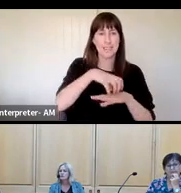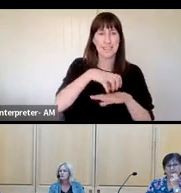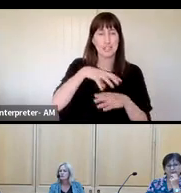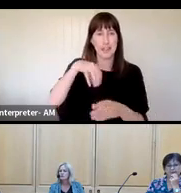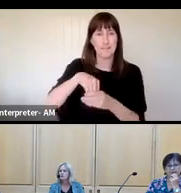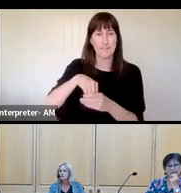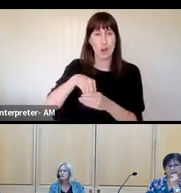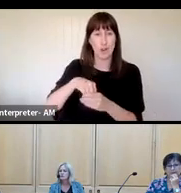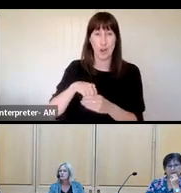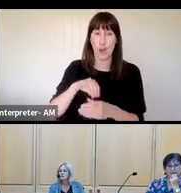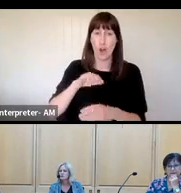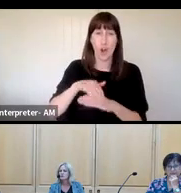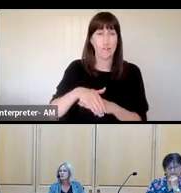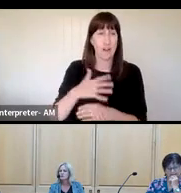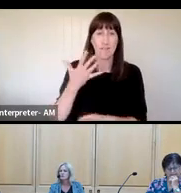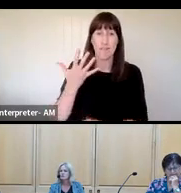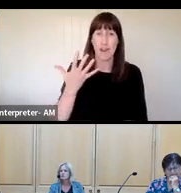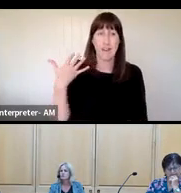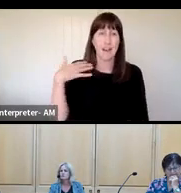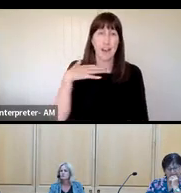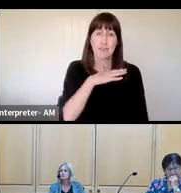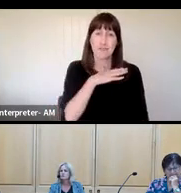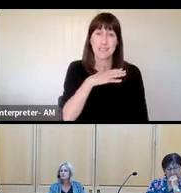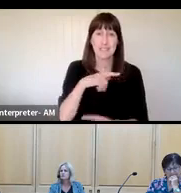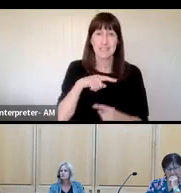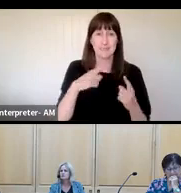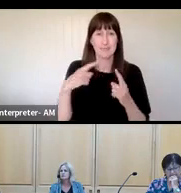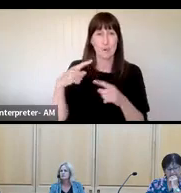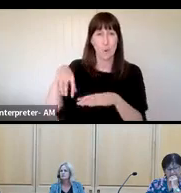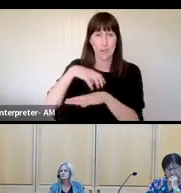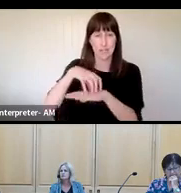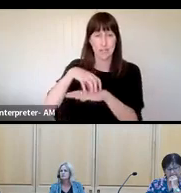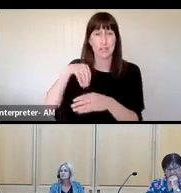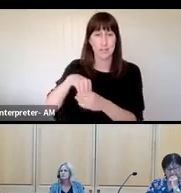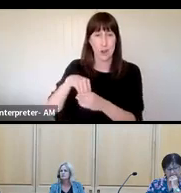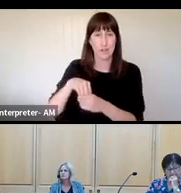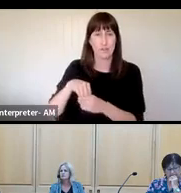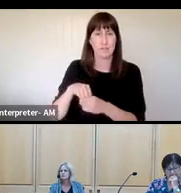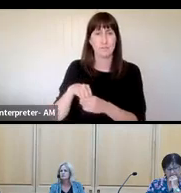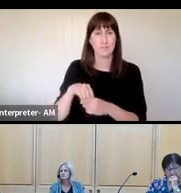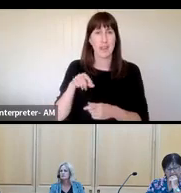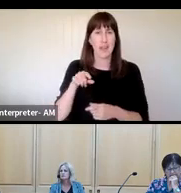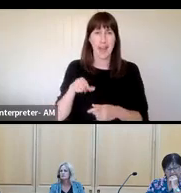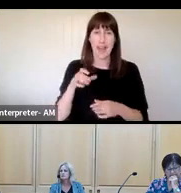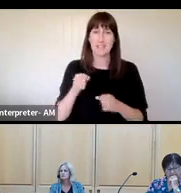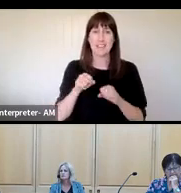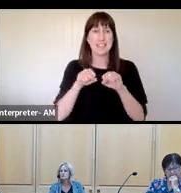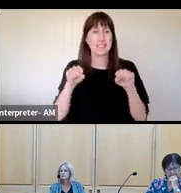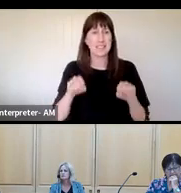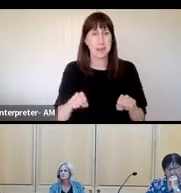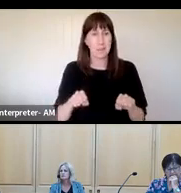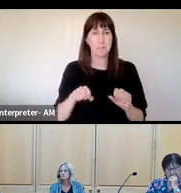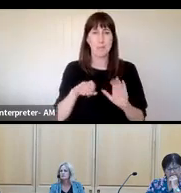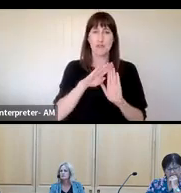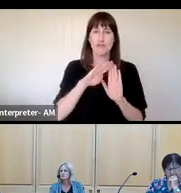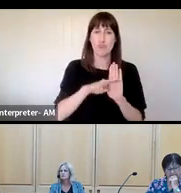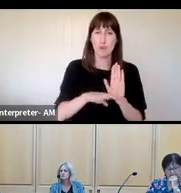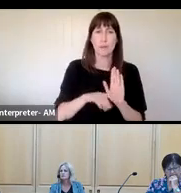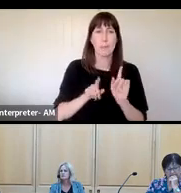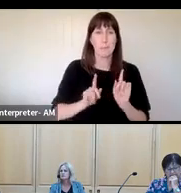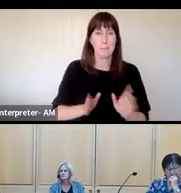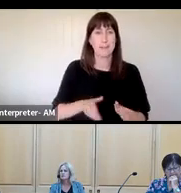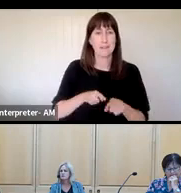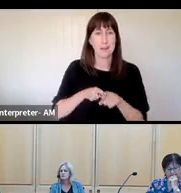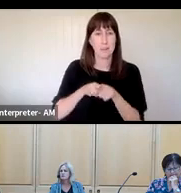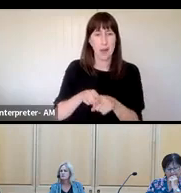over 500 different organisations. Yet because there is a system and rules that are to be complied with, good